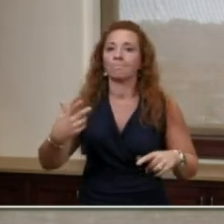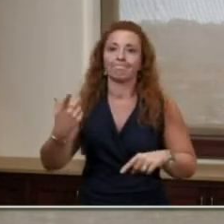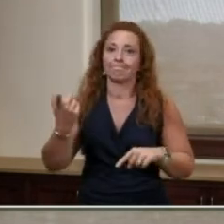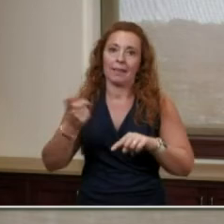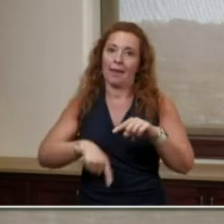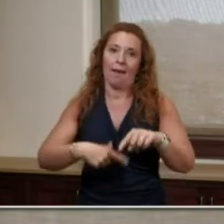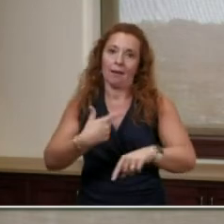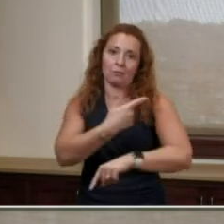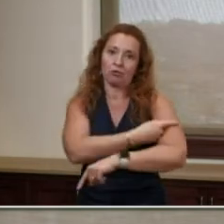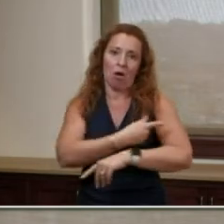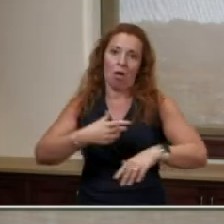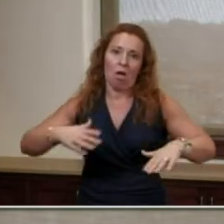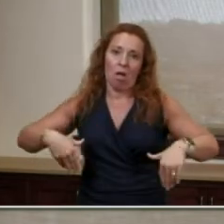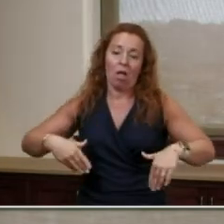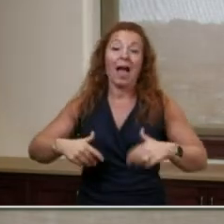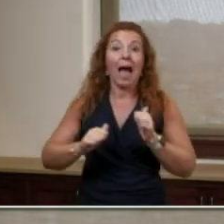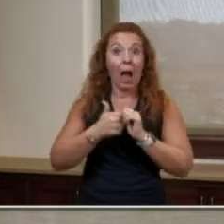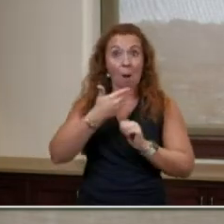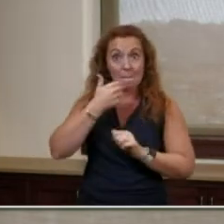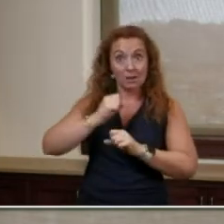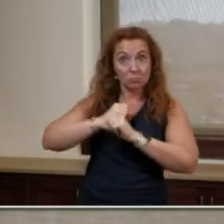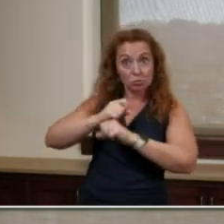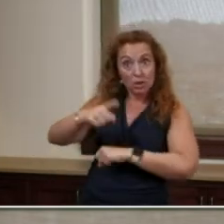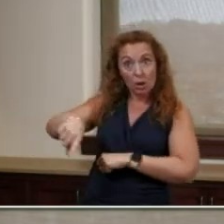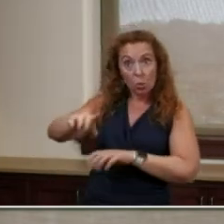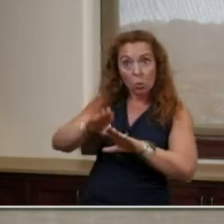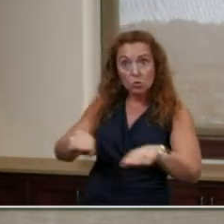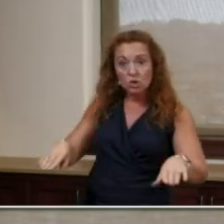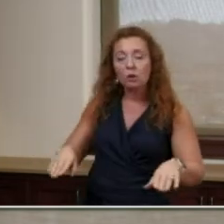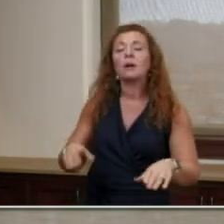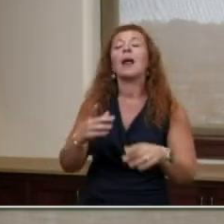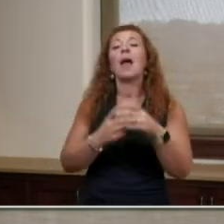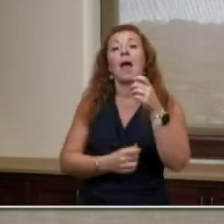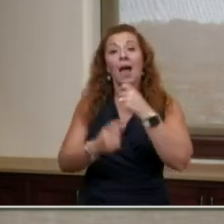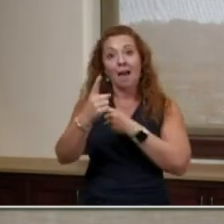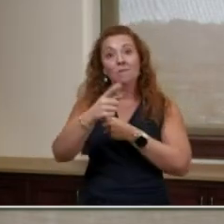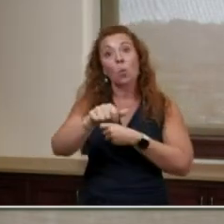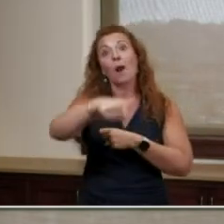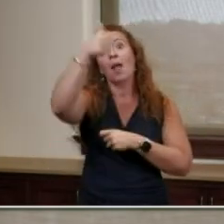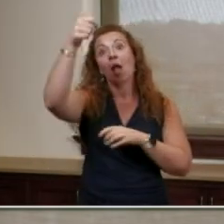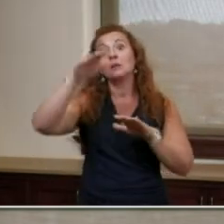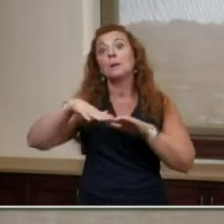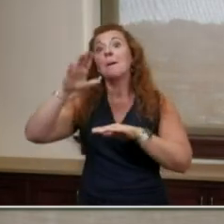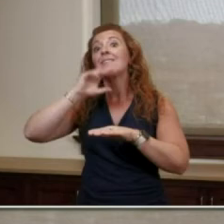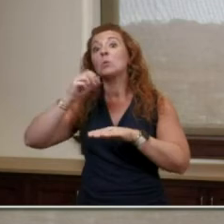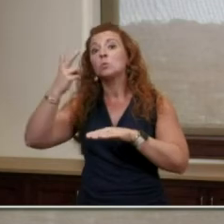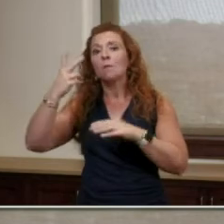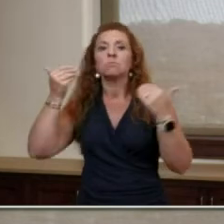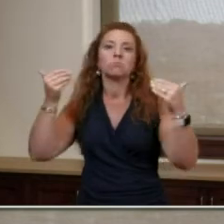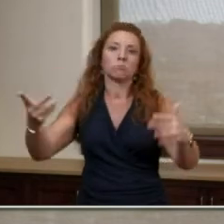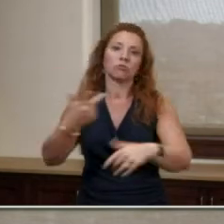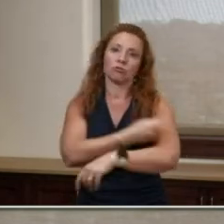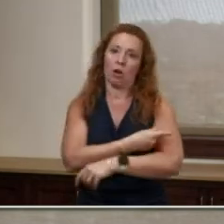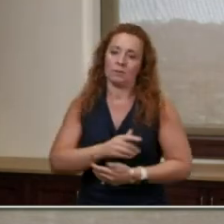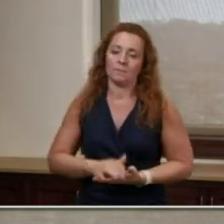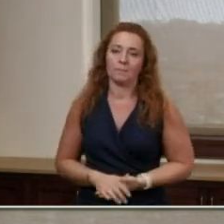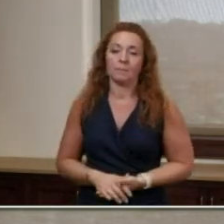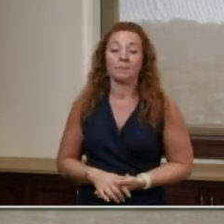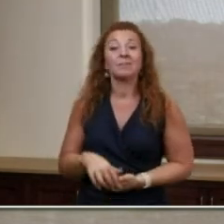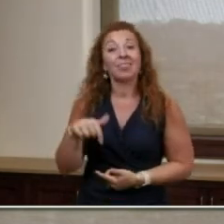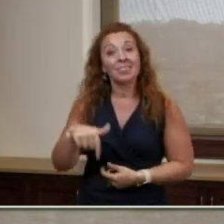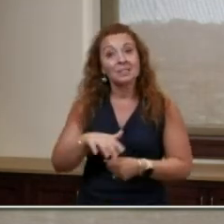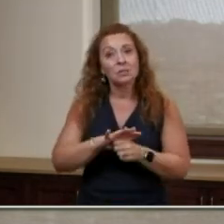vaccine, and that the single best way to protect our children is for everyone who's eligible to get vaccinated. As I said, the